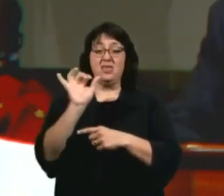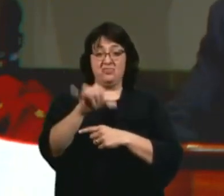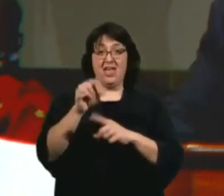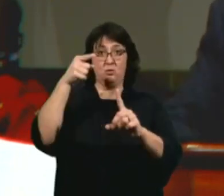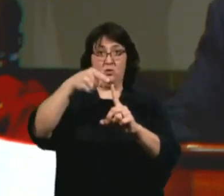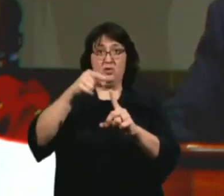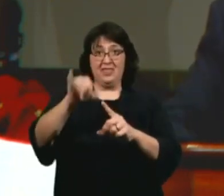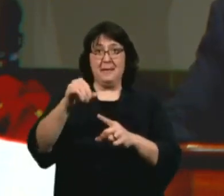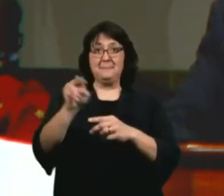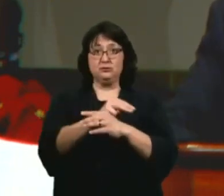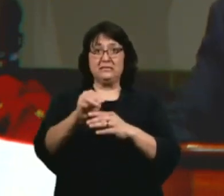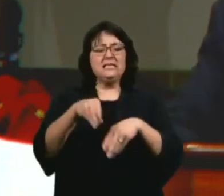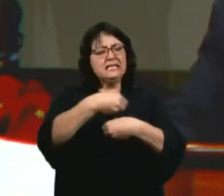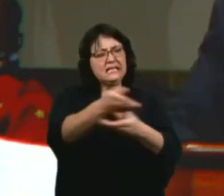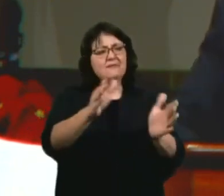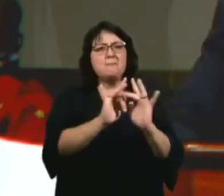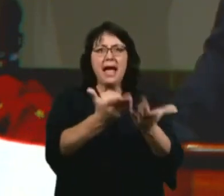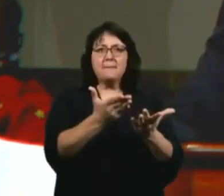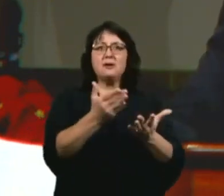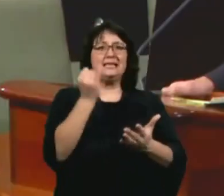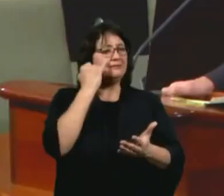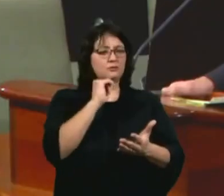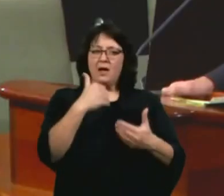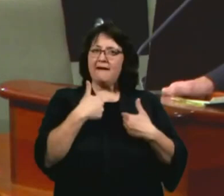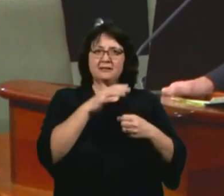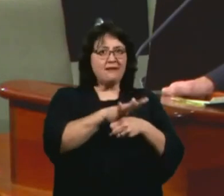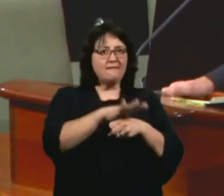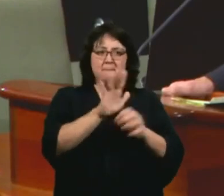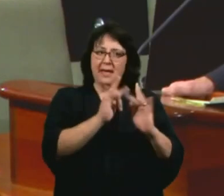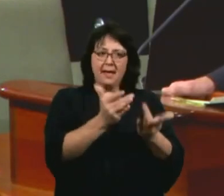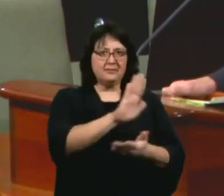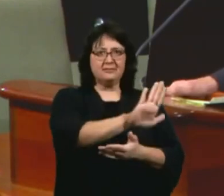get people the Bible where there's a shortage of Bibles.